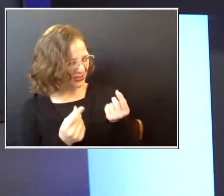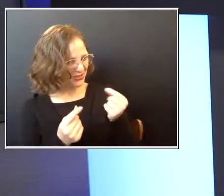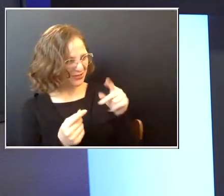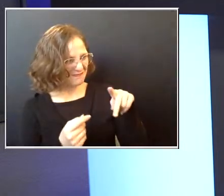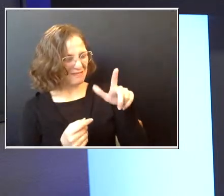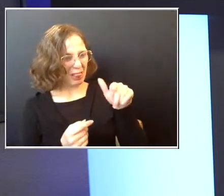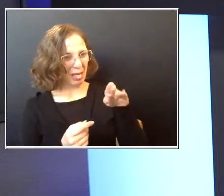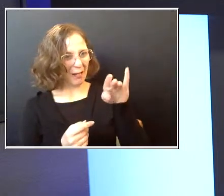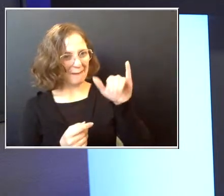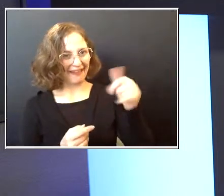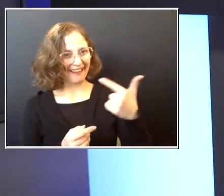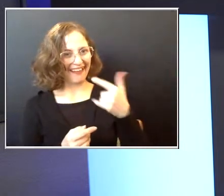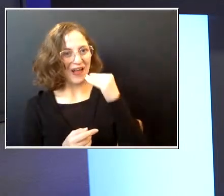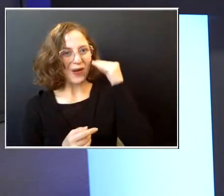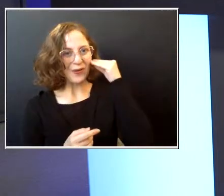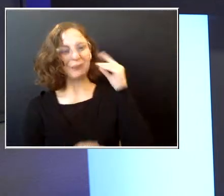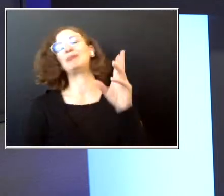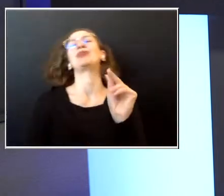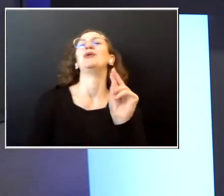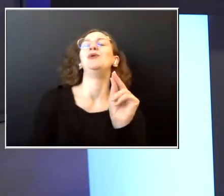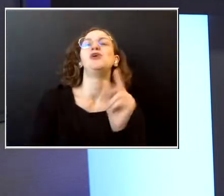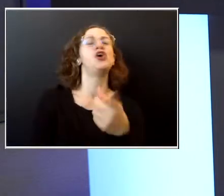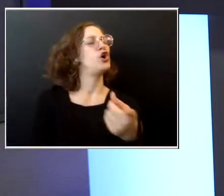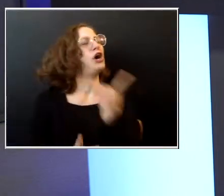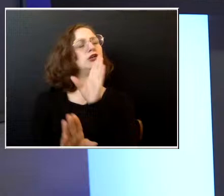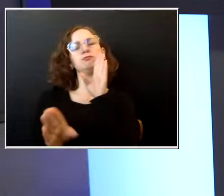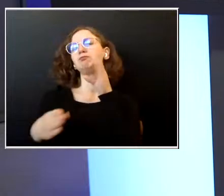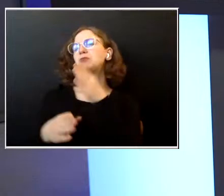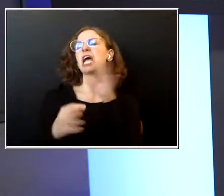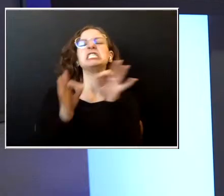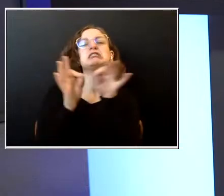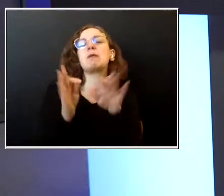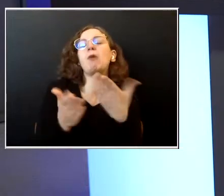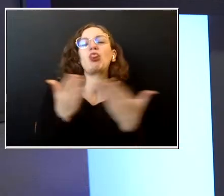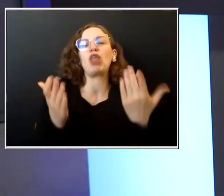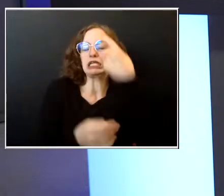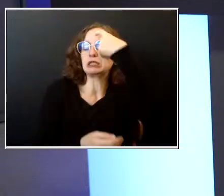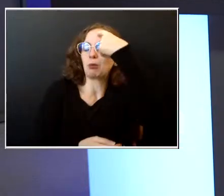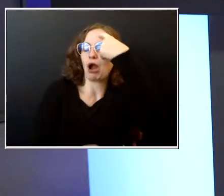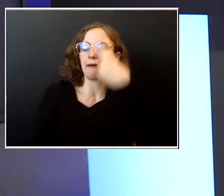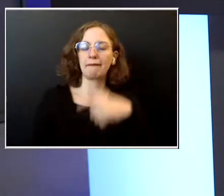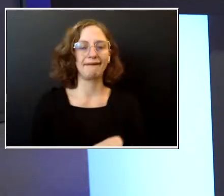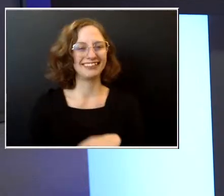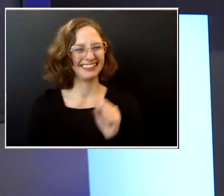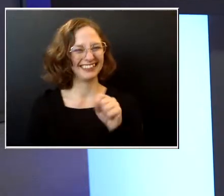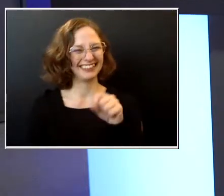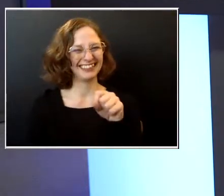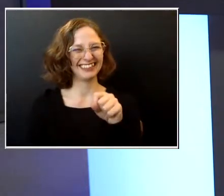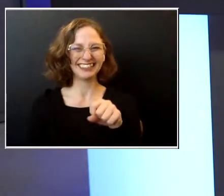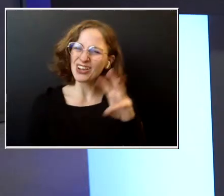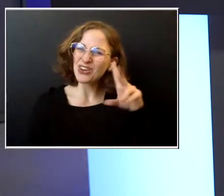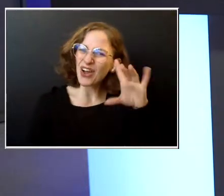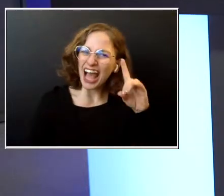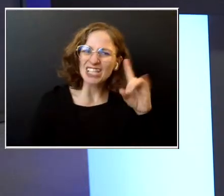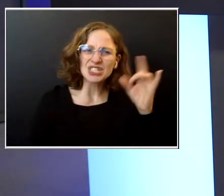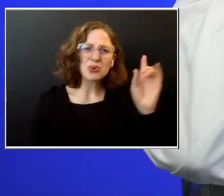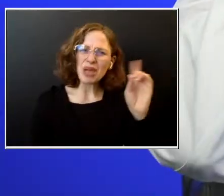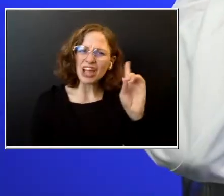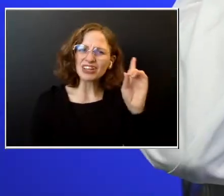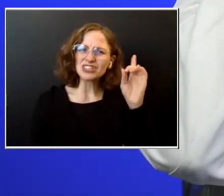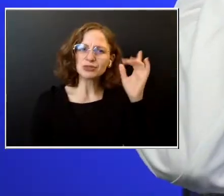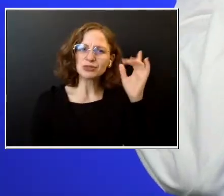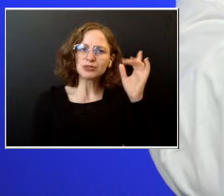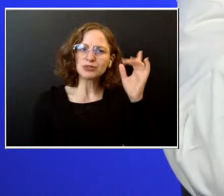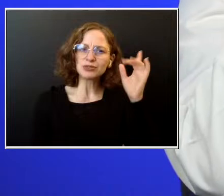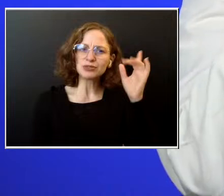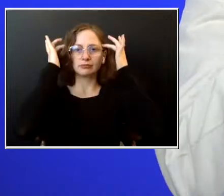just stick to the simple things. Exactly, the brain, simple right? plumbing. Yes. That is wild. So where did you go in on Narissa's? You went in through over those here on little the holes? side. Yeah,